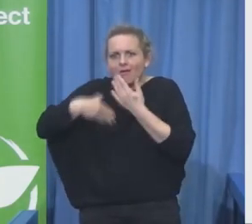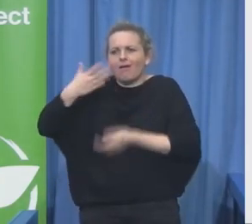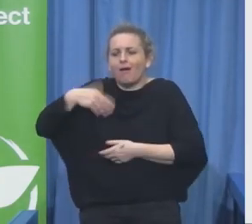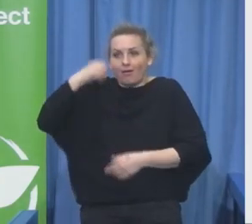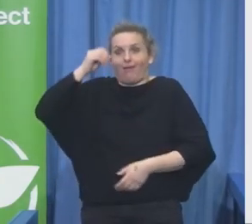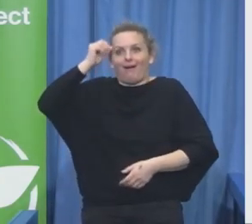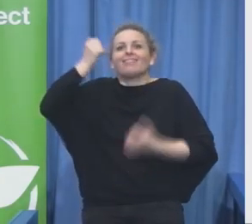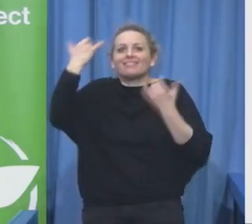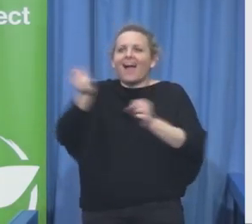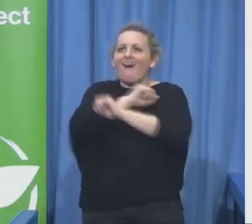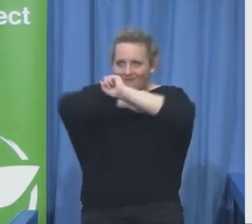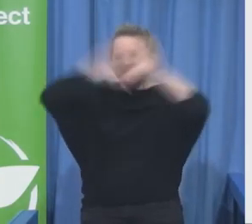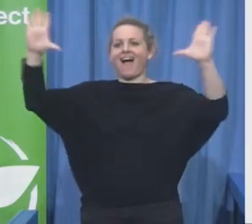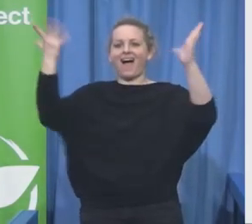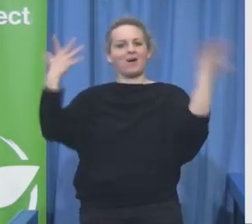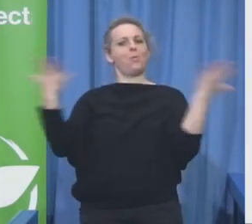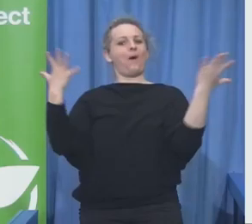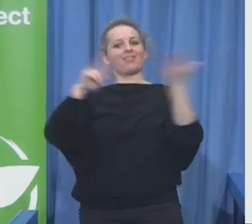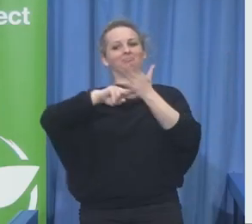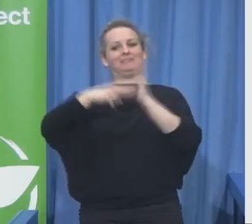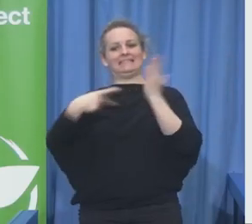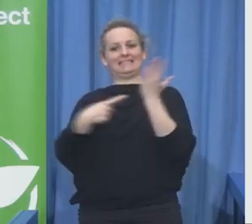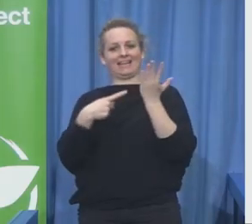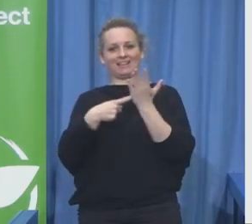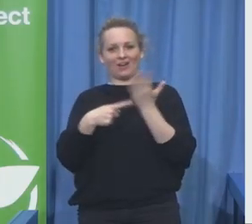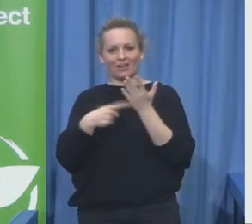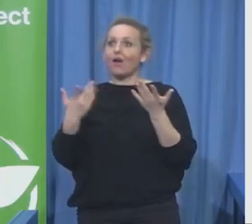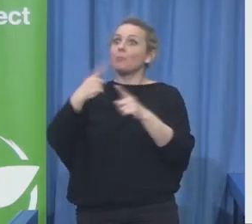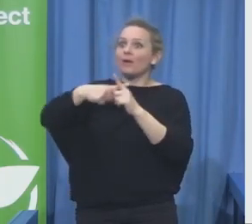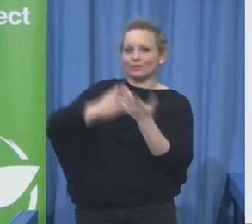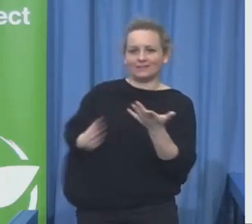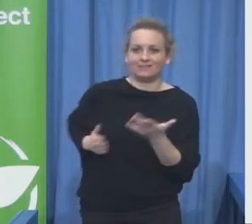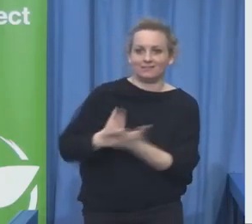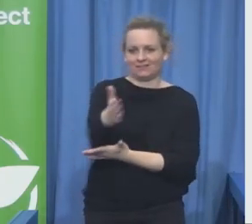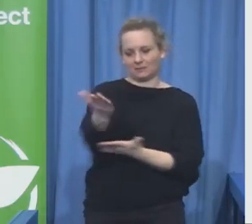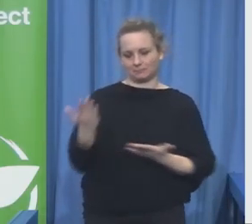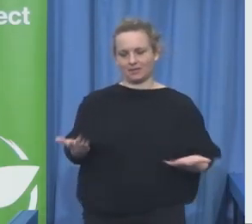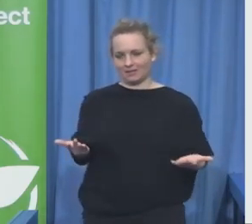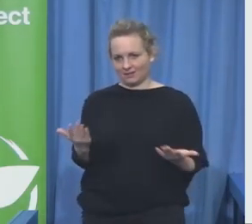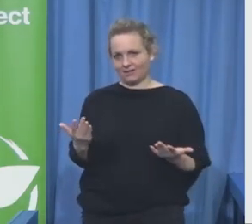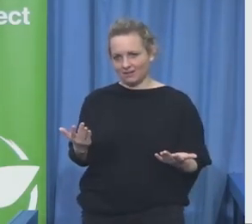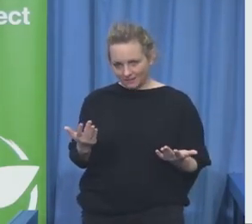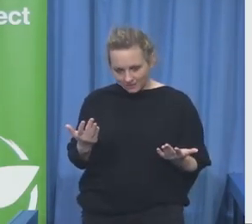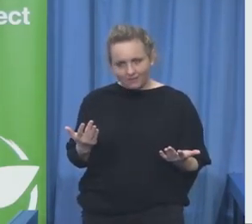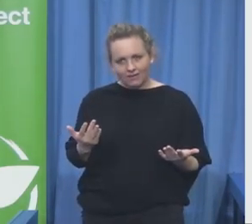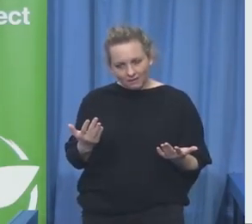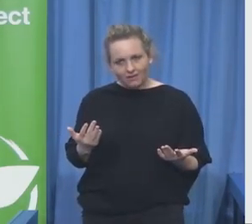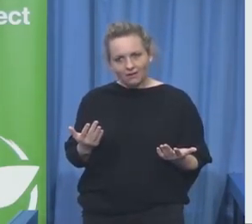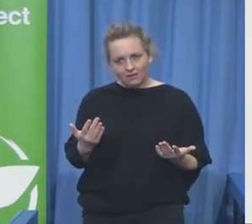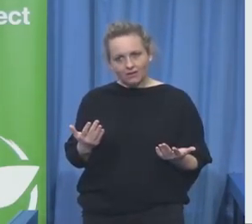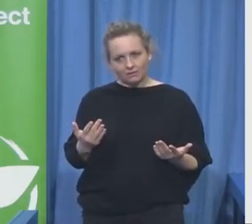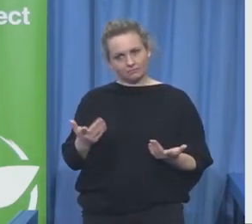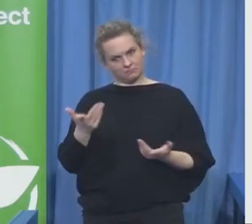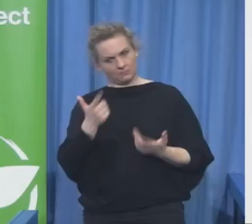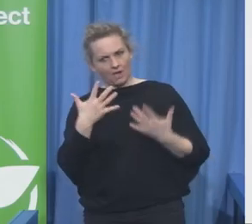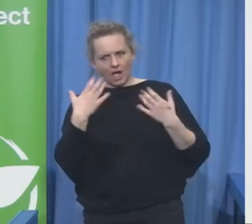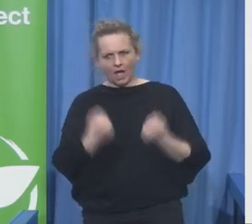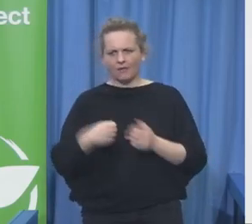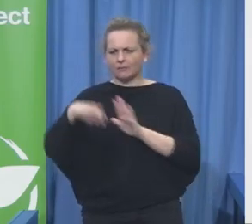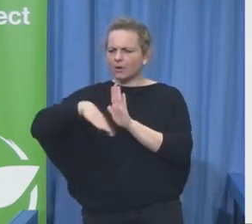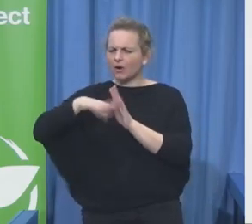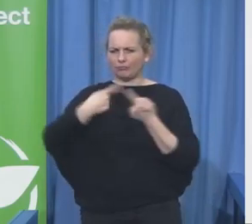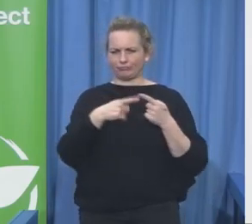subject. The inclusive hiring program that many people will have heard about was our autism hiring program. The reason that we make